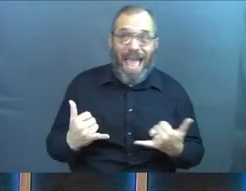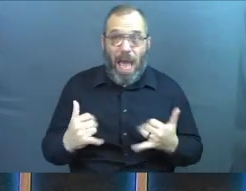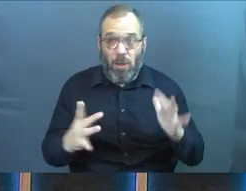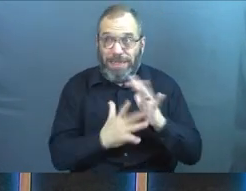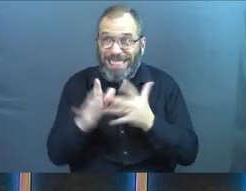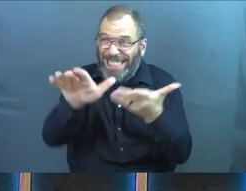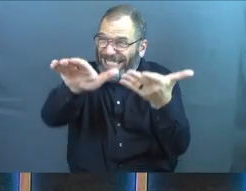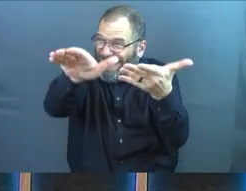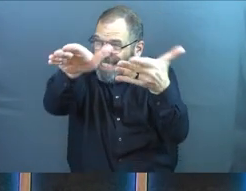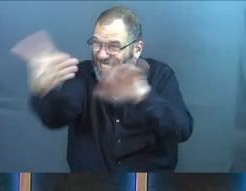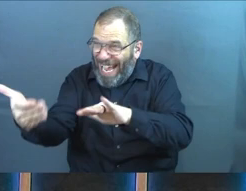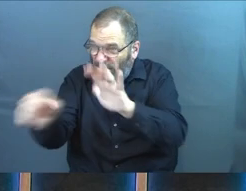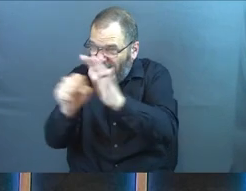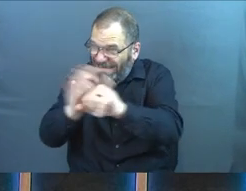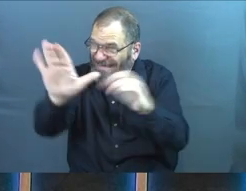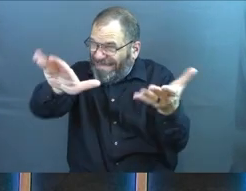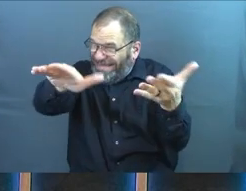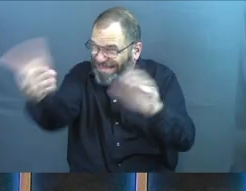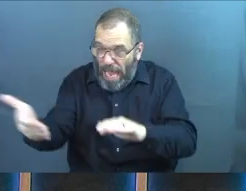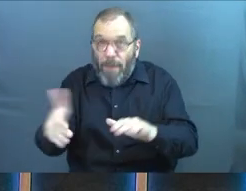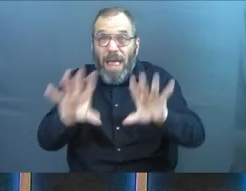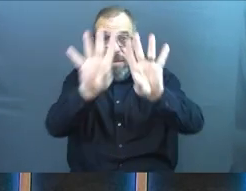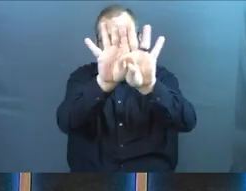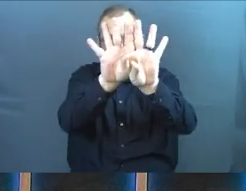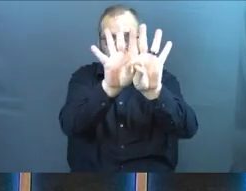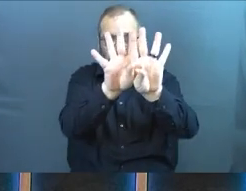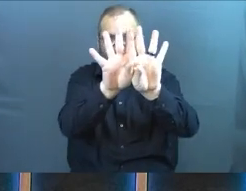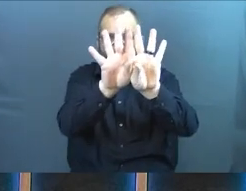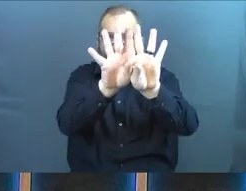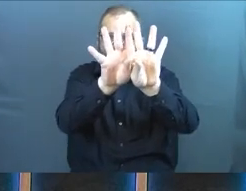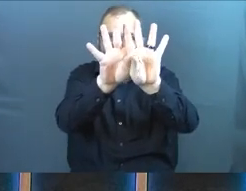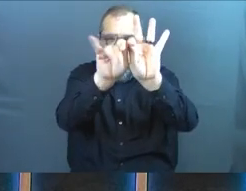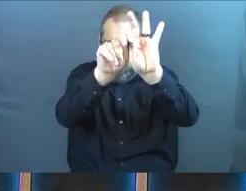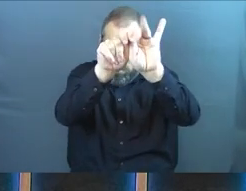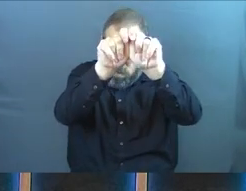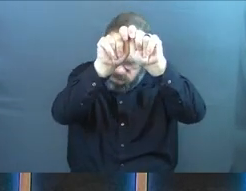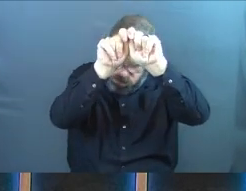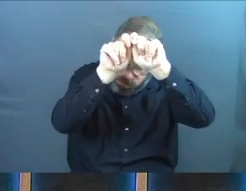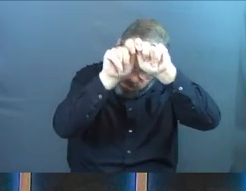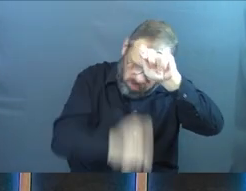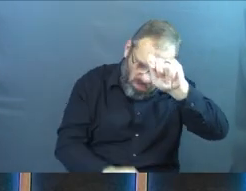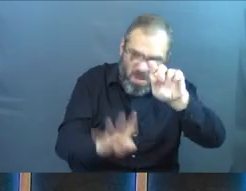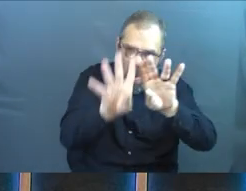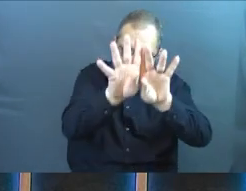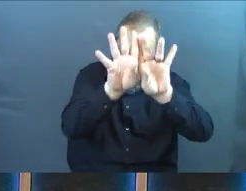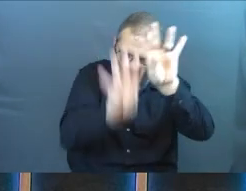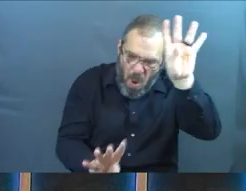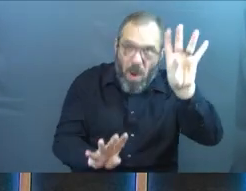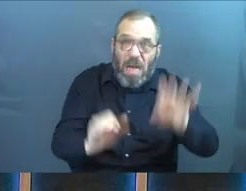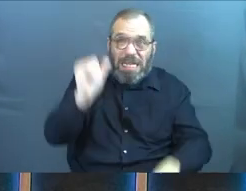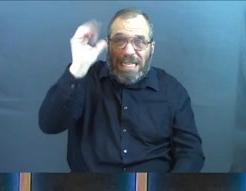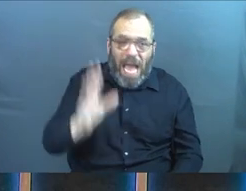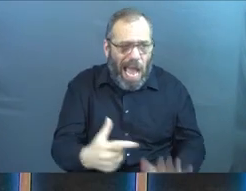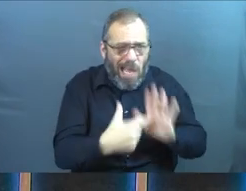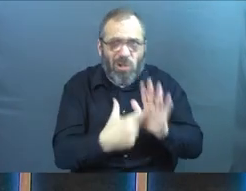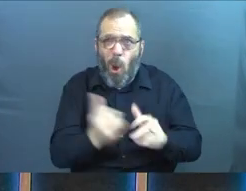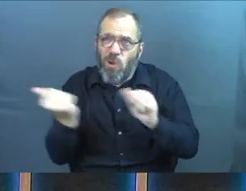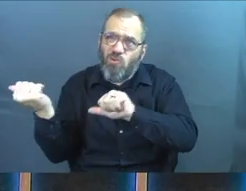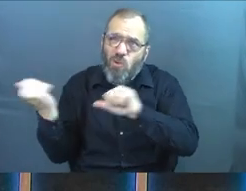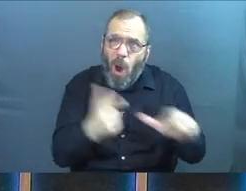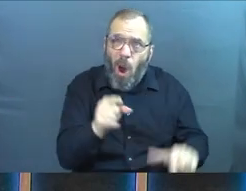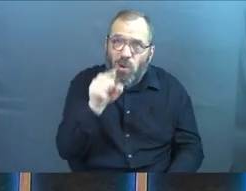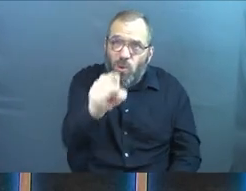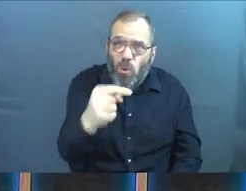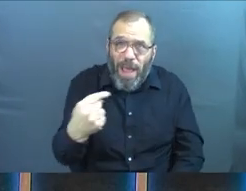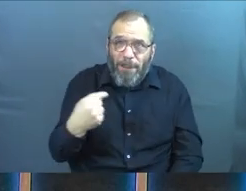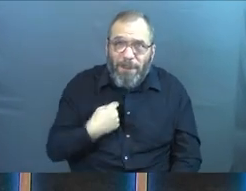when Jesus dies for us, it says that the curtain in the temple was torn in two. God himself is symbolizing to every single